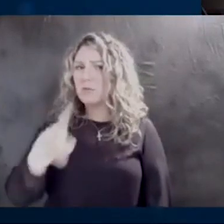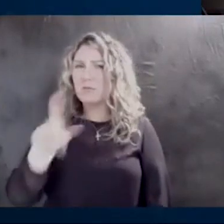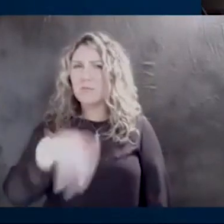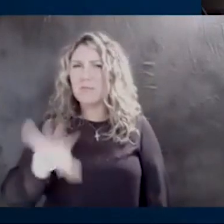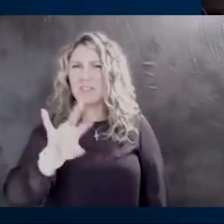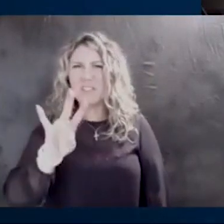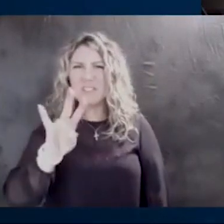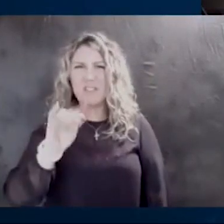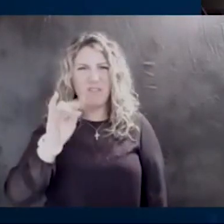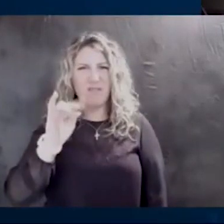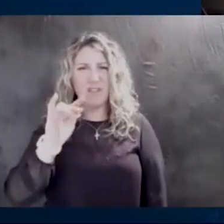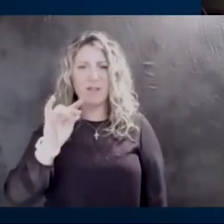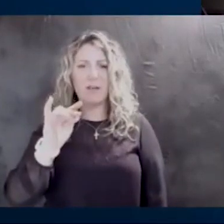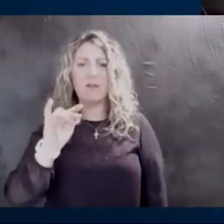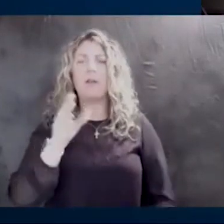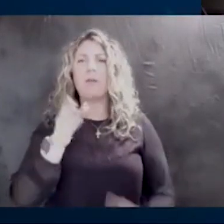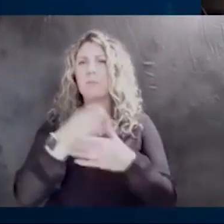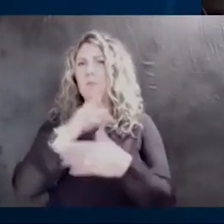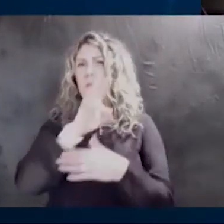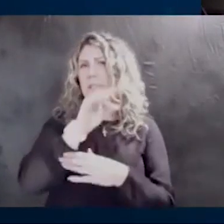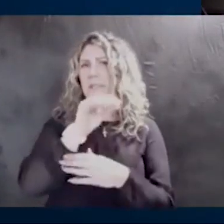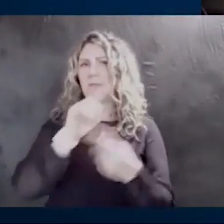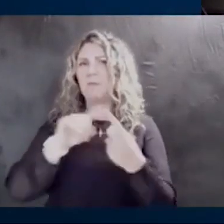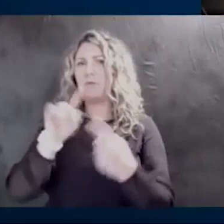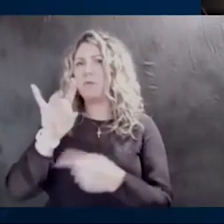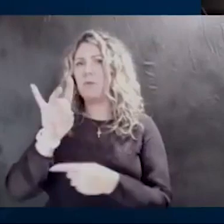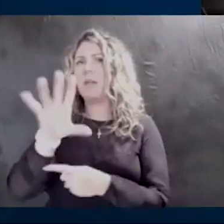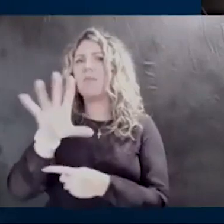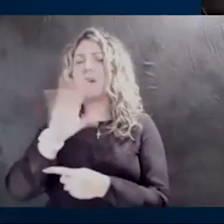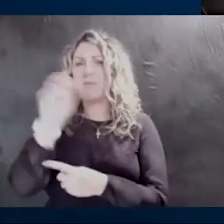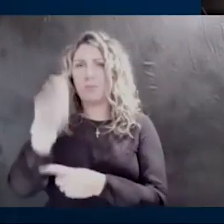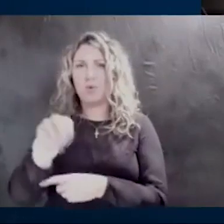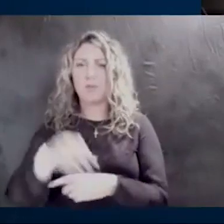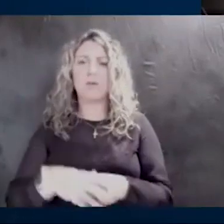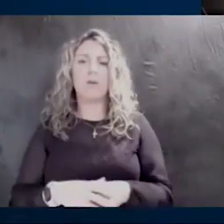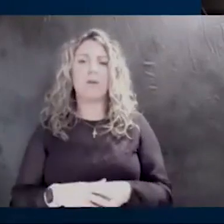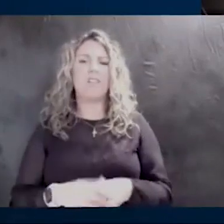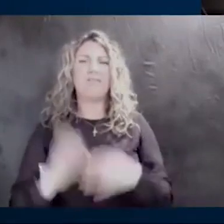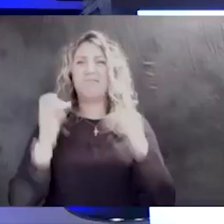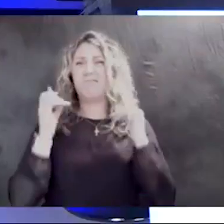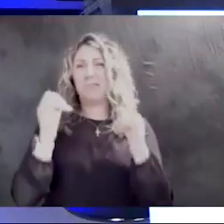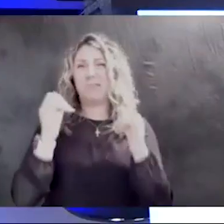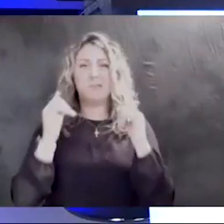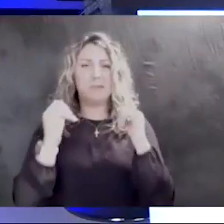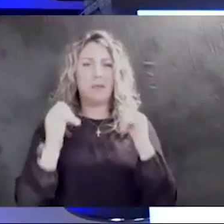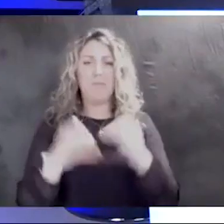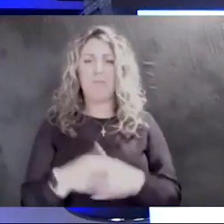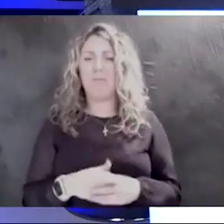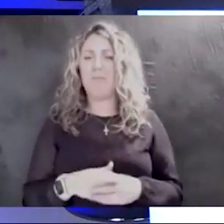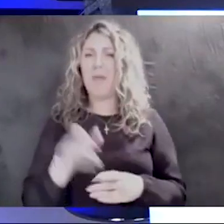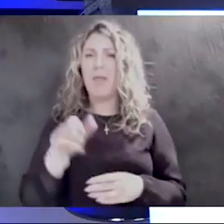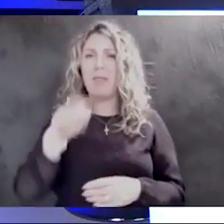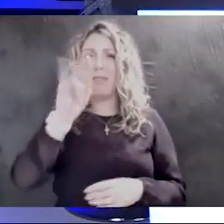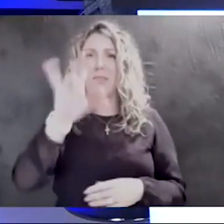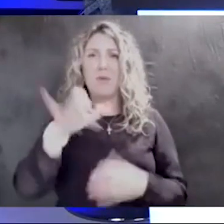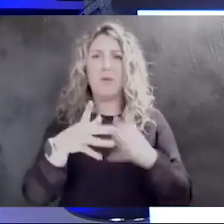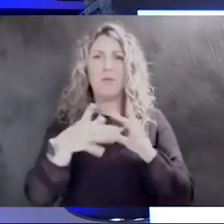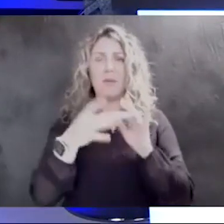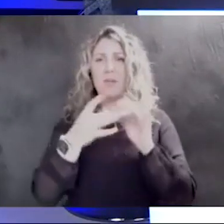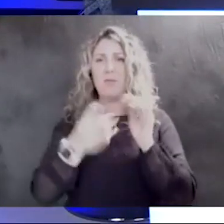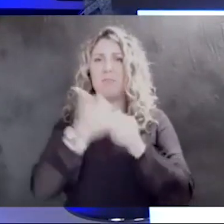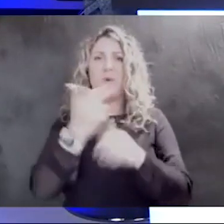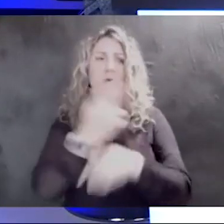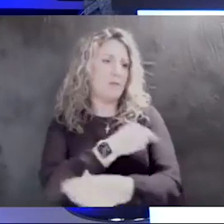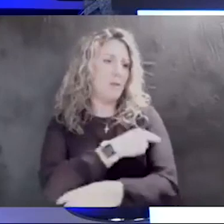say it's in between 70 and 75. 80%. Mm-hmm. Yep. And I think we're going to be in the same boat. I think, Larry mentioned most hospitals around the country are saying,